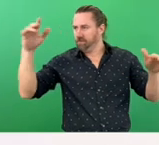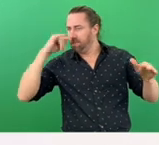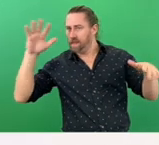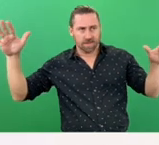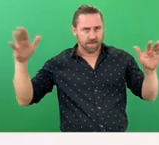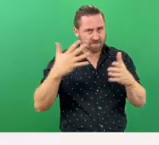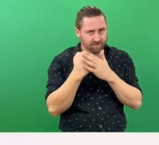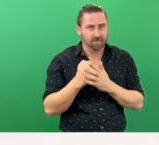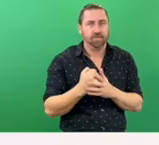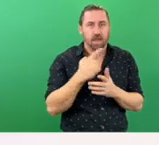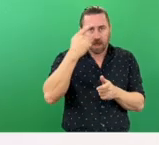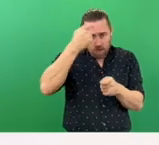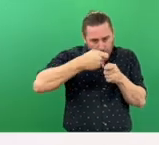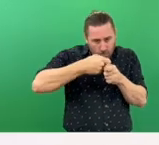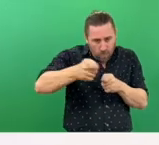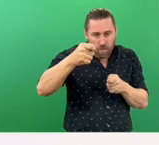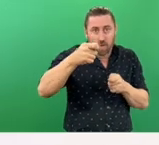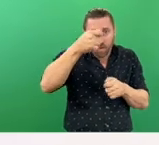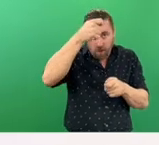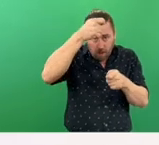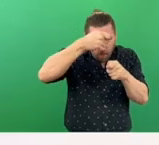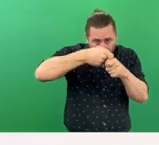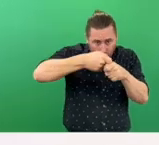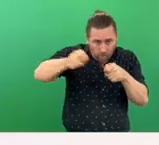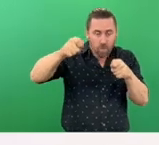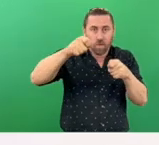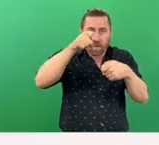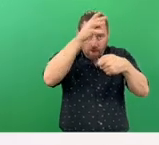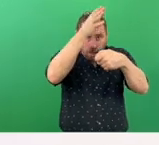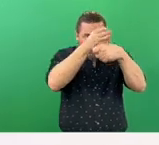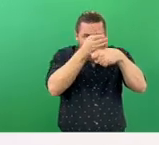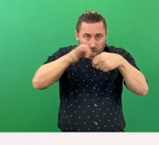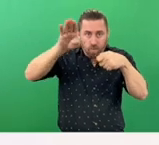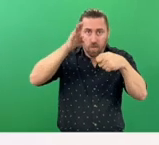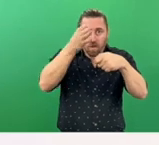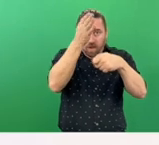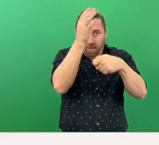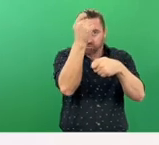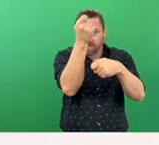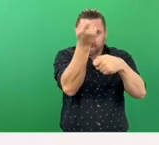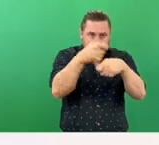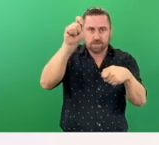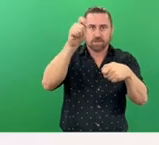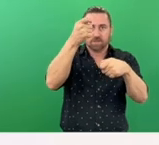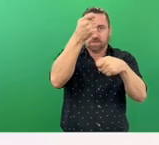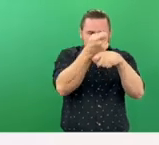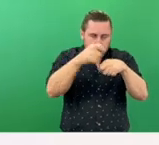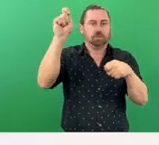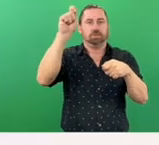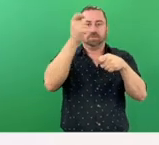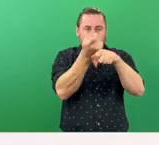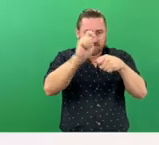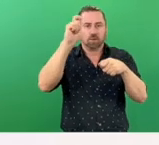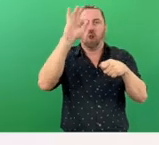else. Be safe. To push the blade straight down into your pencil and then flick it by twisting quickly out so